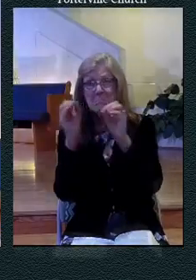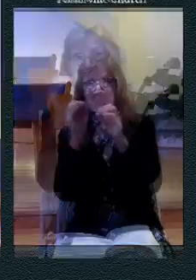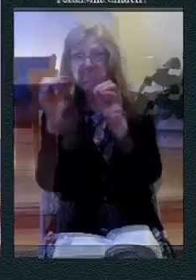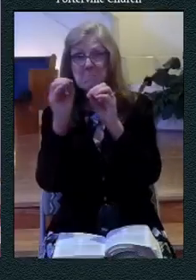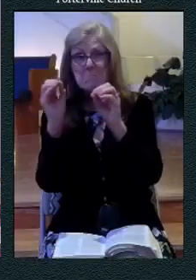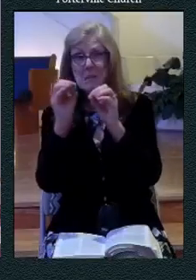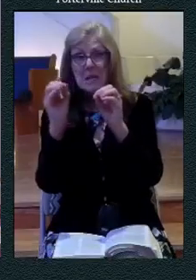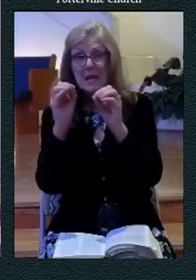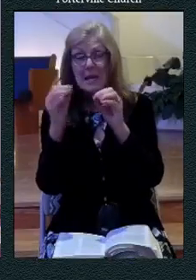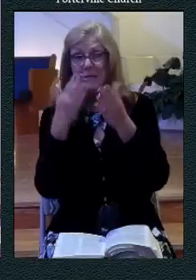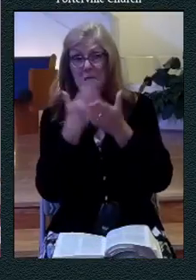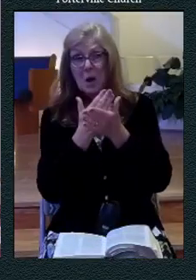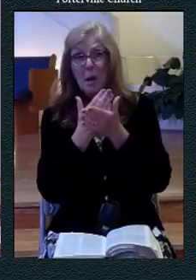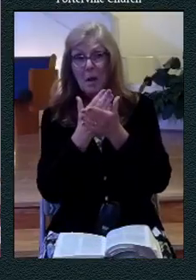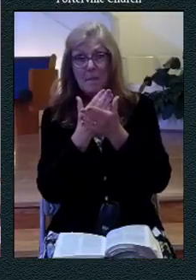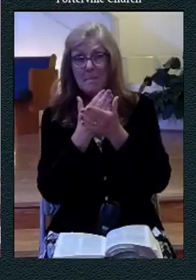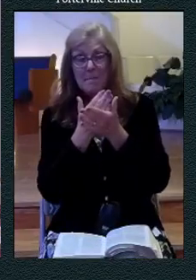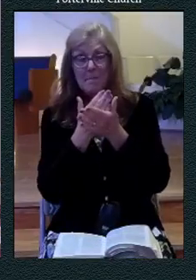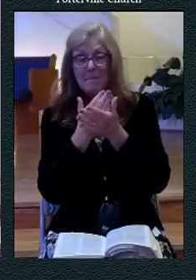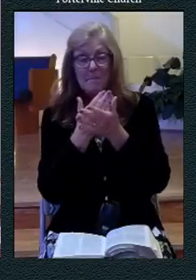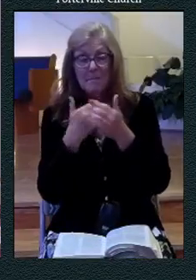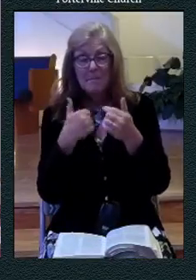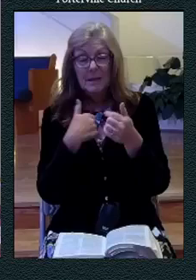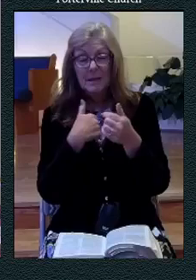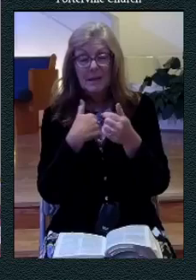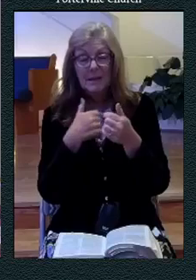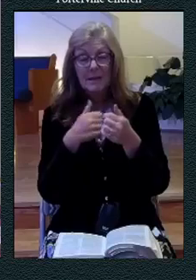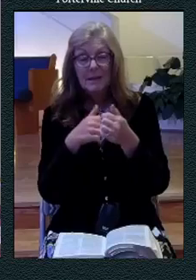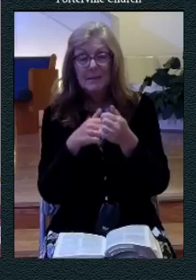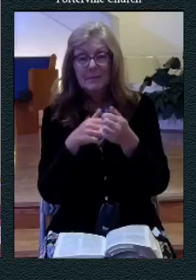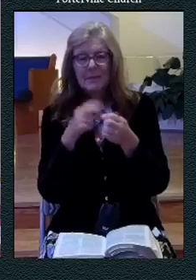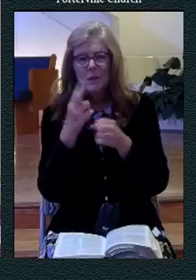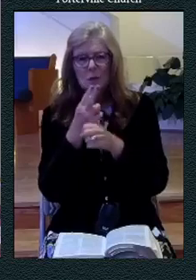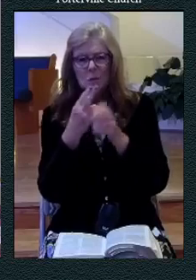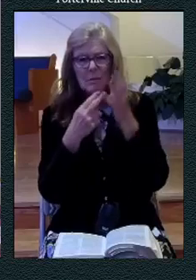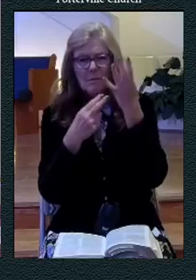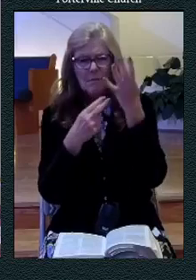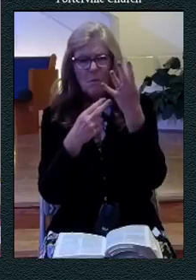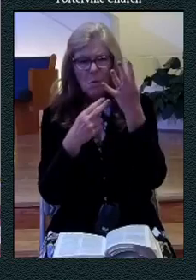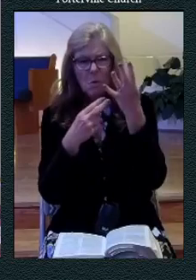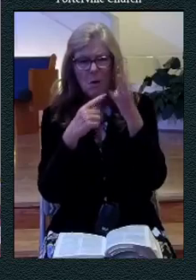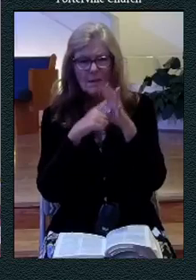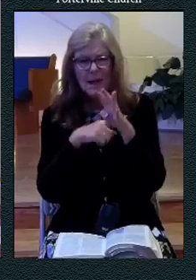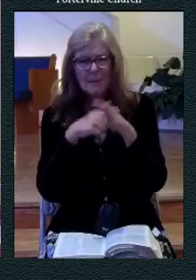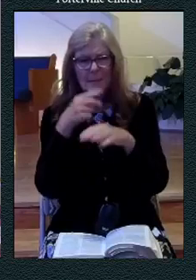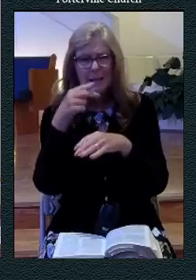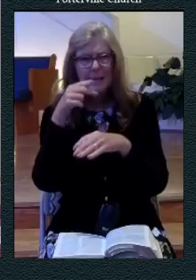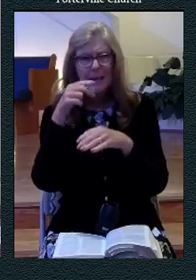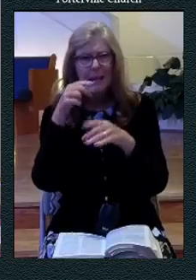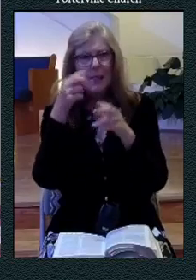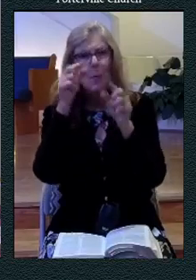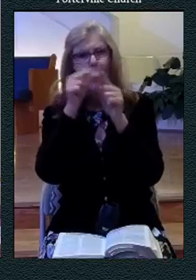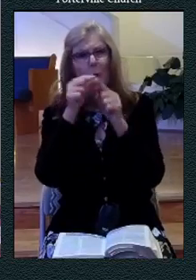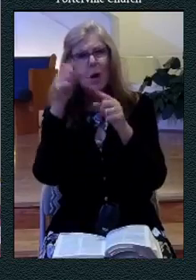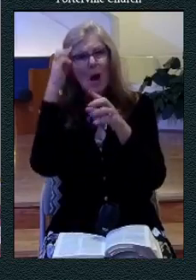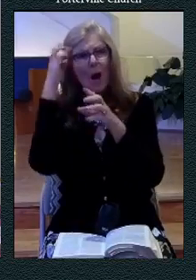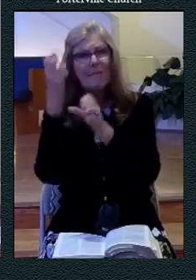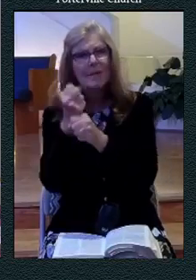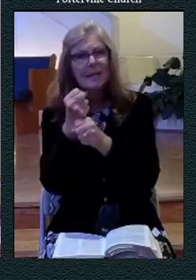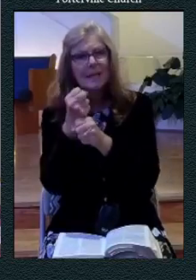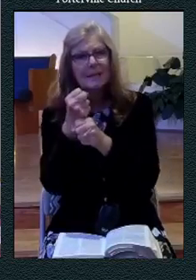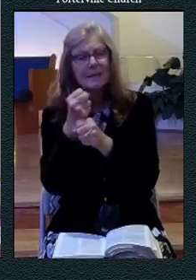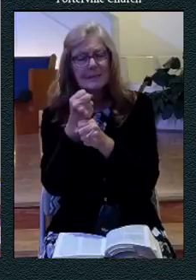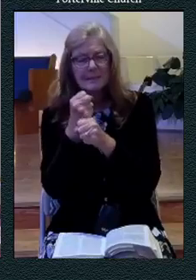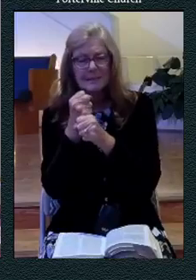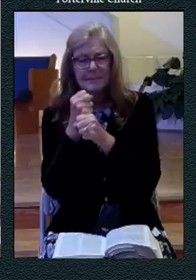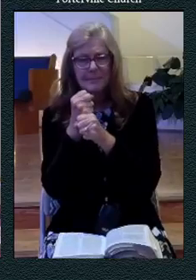up the word there, and it's used four times, this word confidence in Hebrews. And I looked it up, and here was the